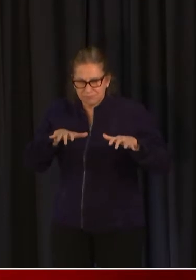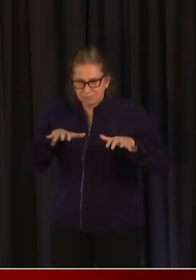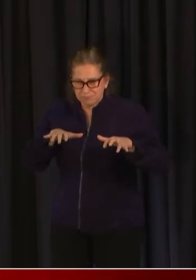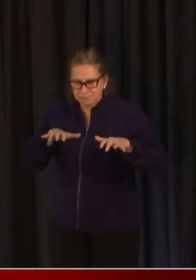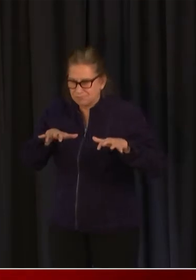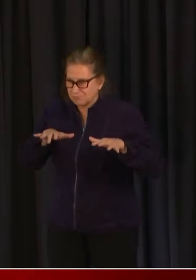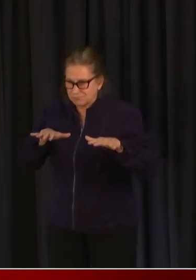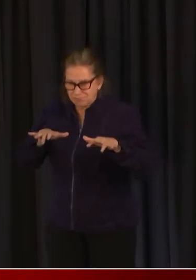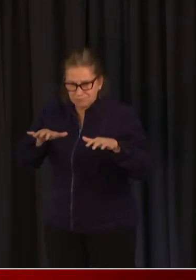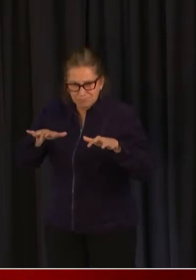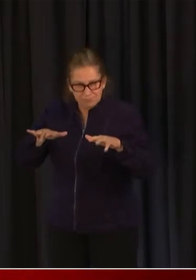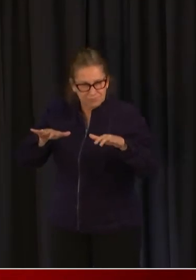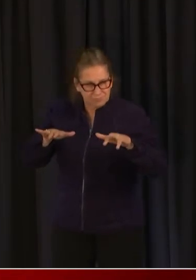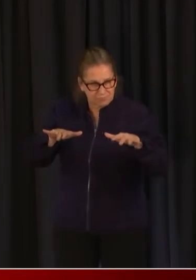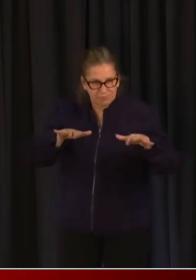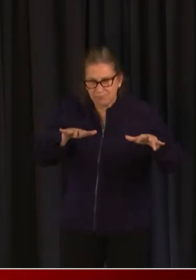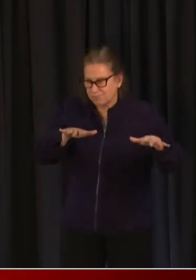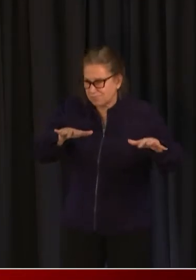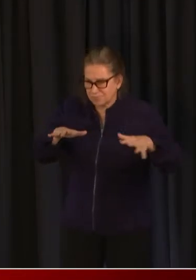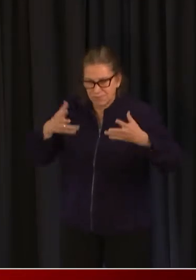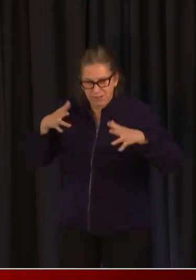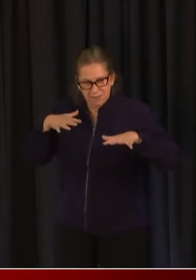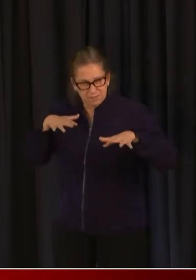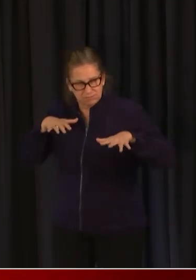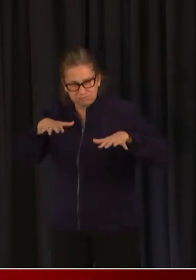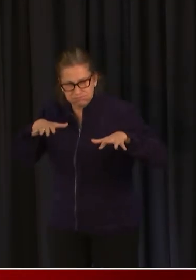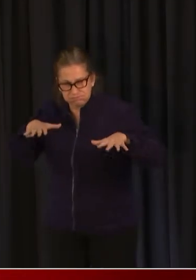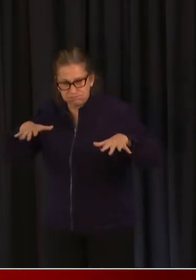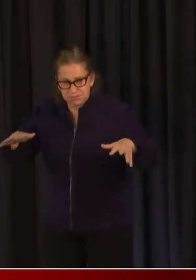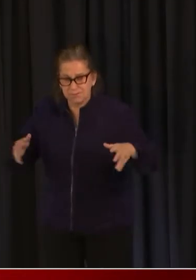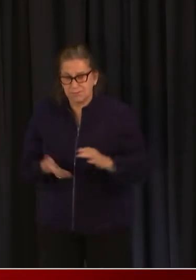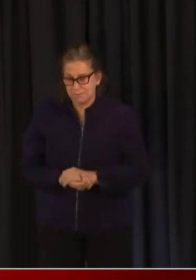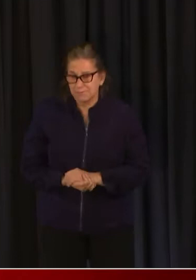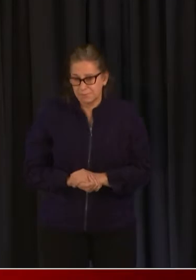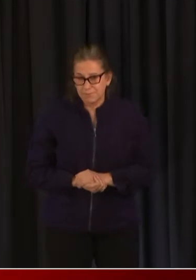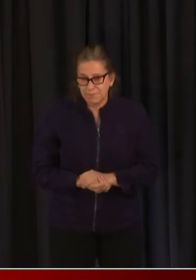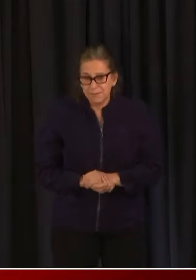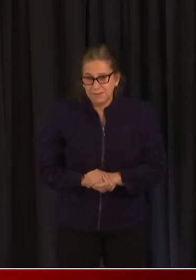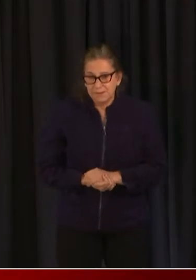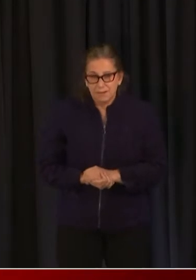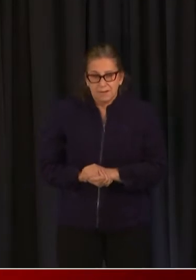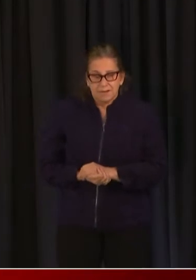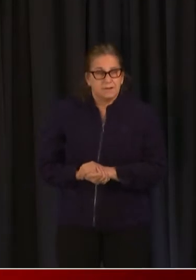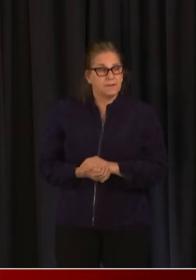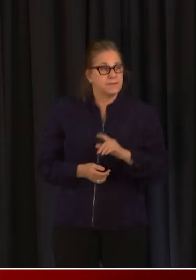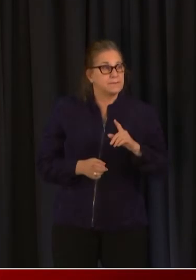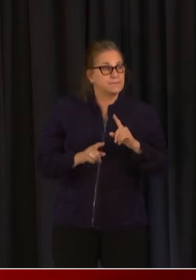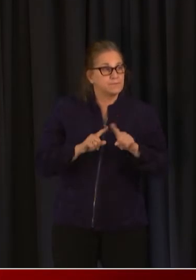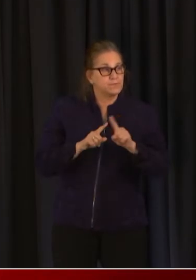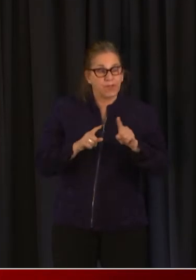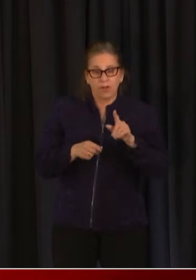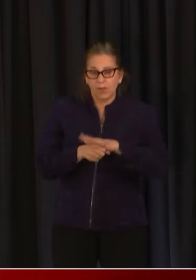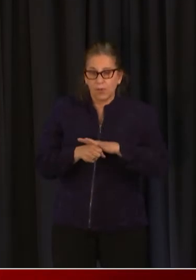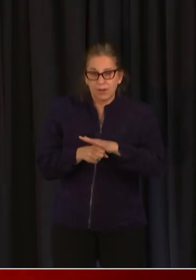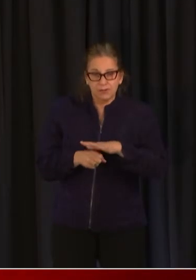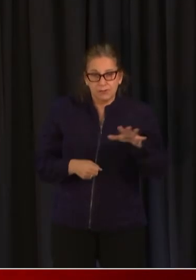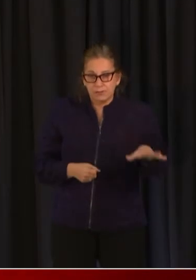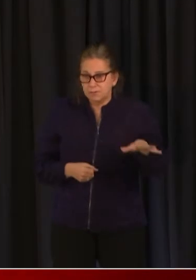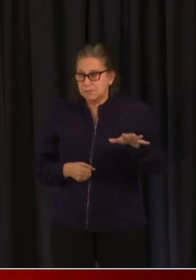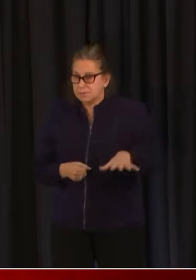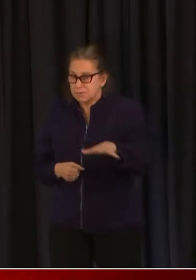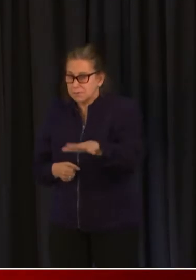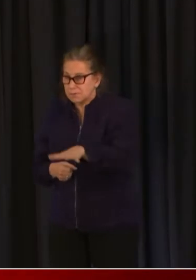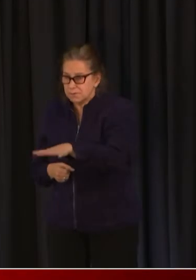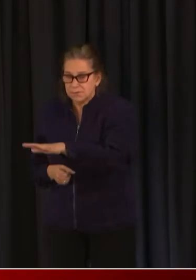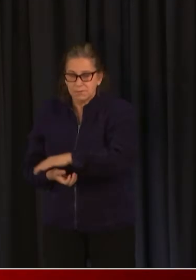p.m. My office is working on routes and locations, and we're asking you if you have a couple